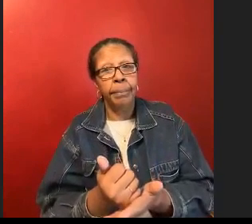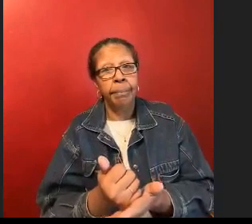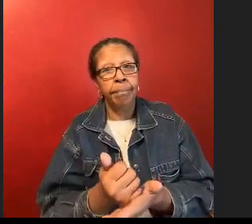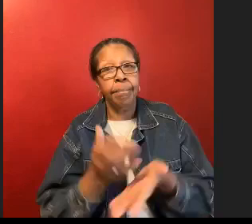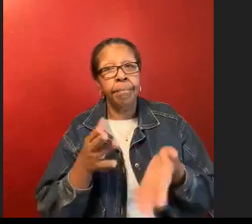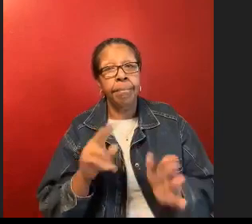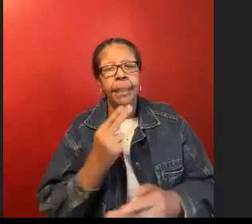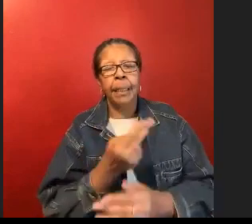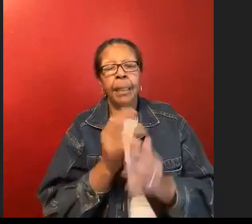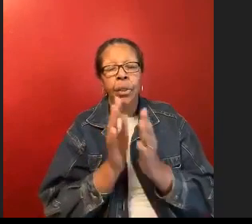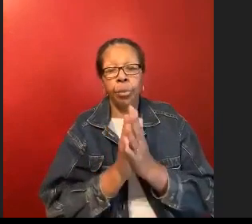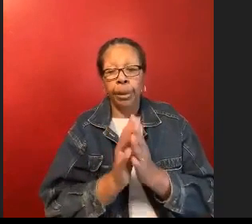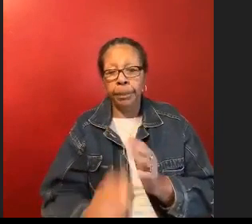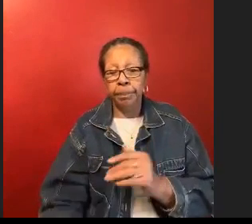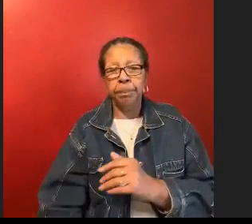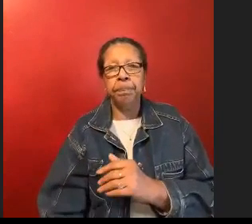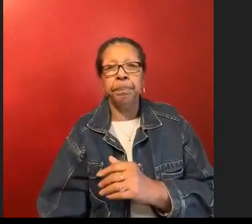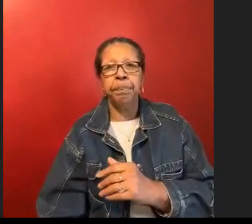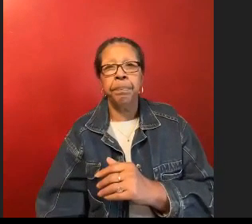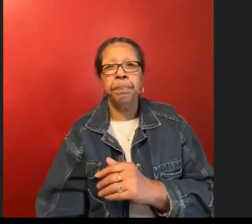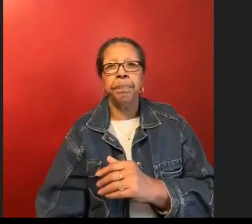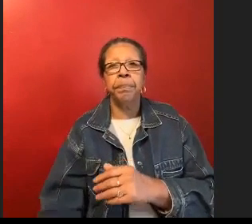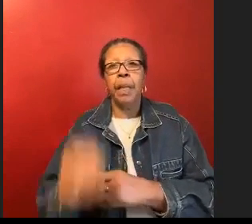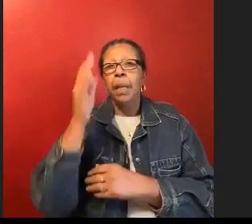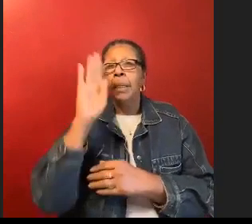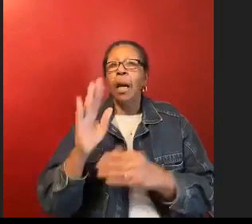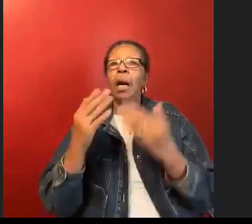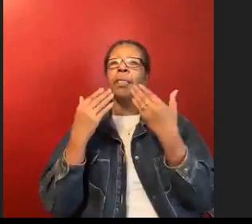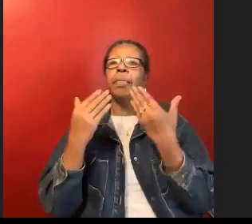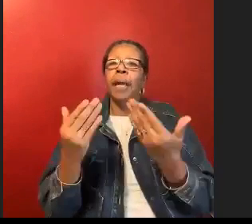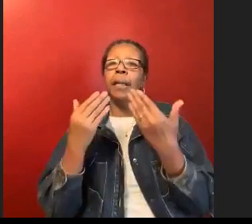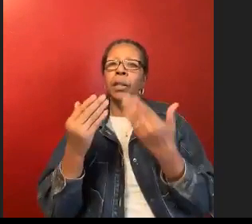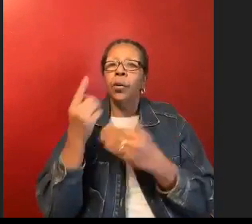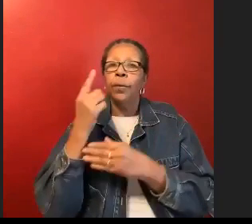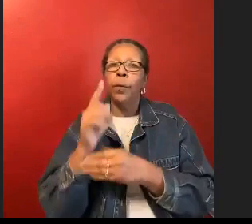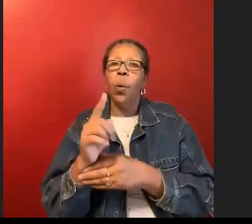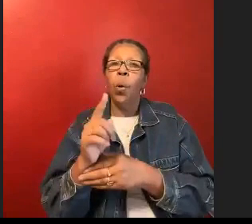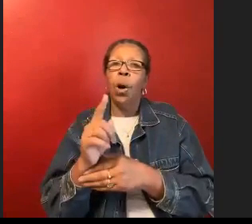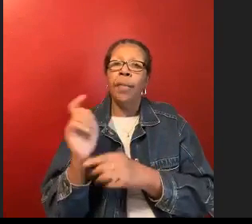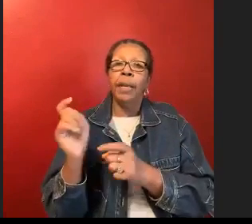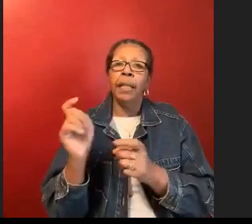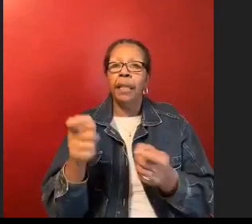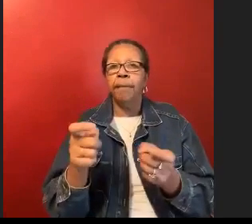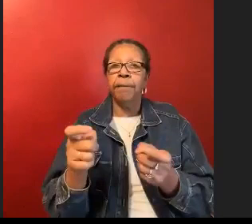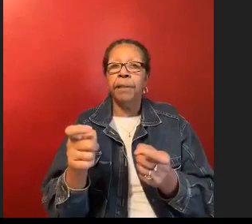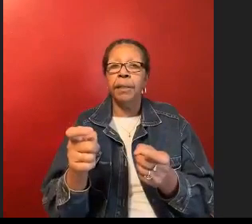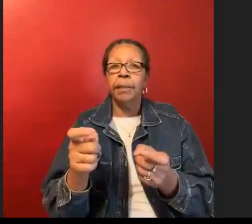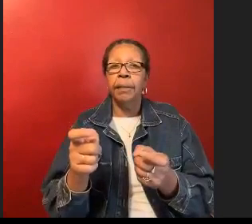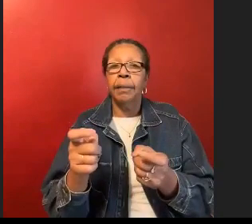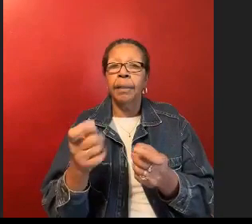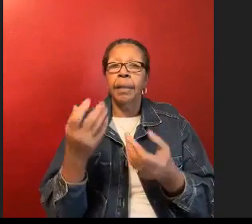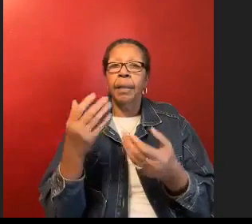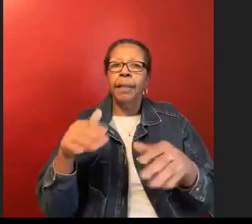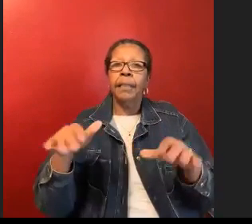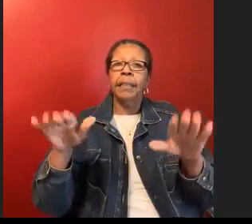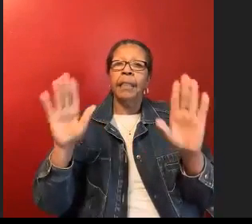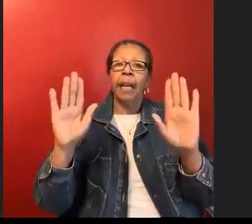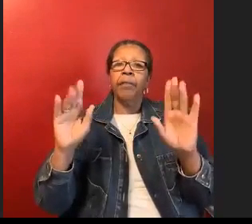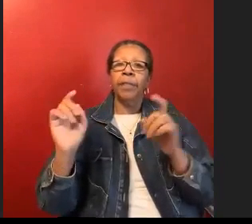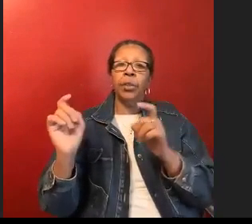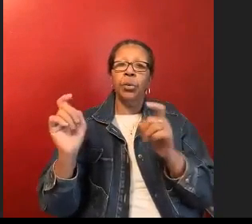pray. God, we thank you for the gift, the sacrificial